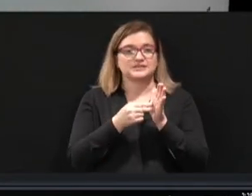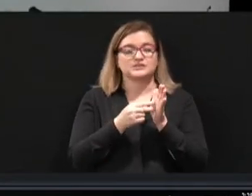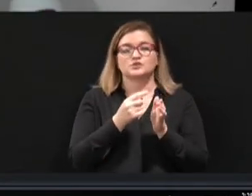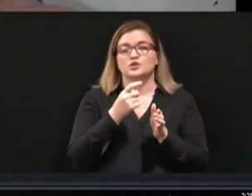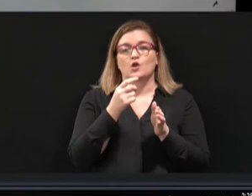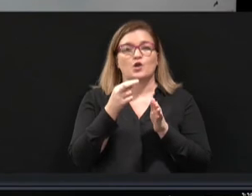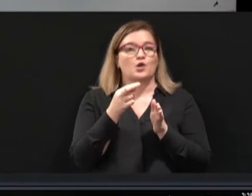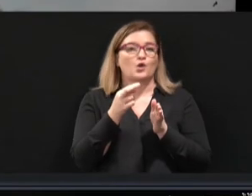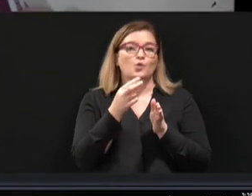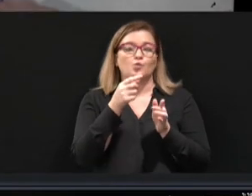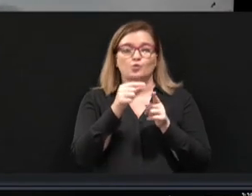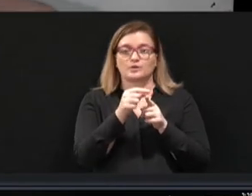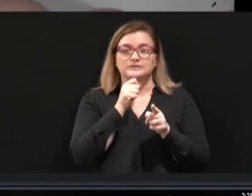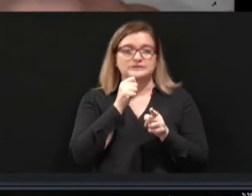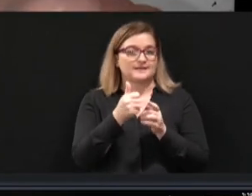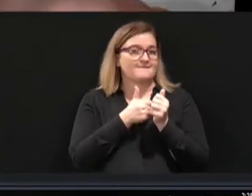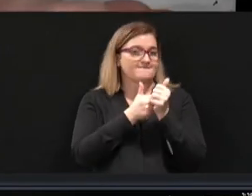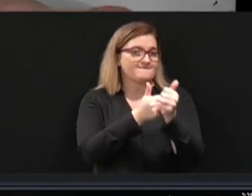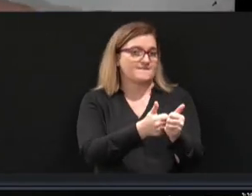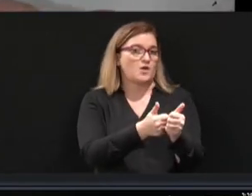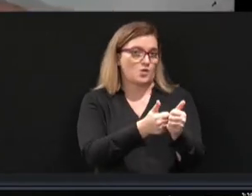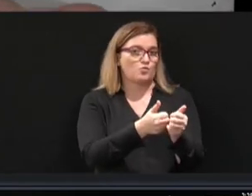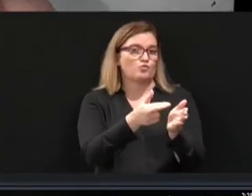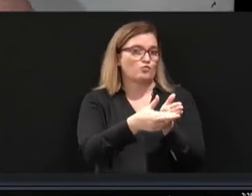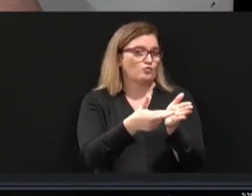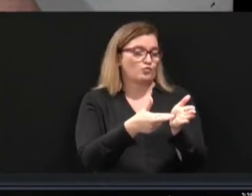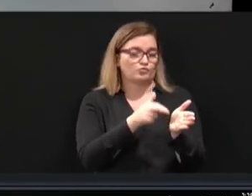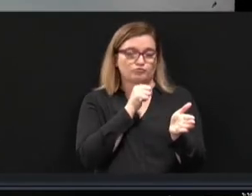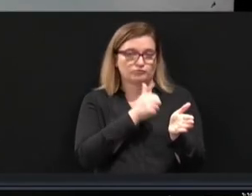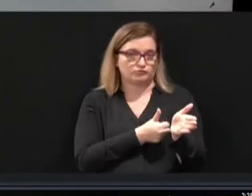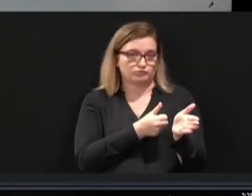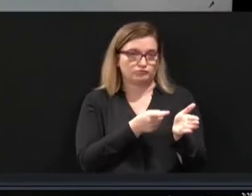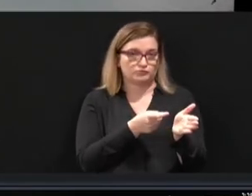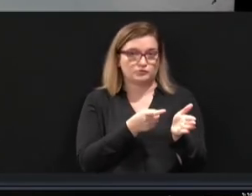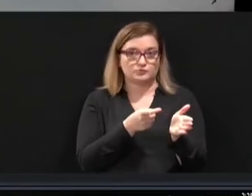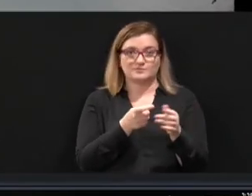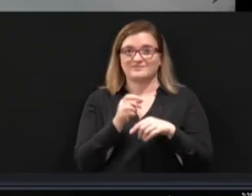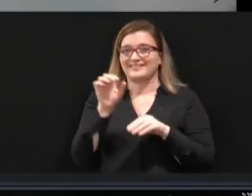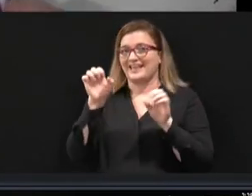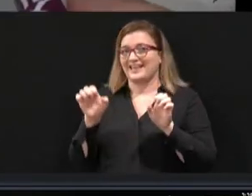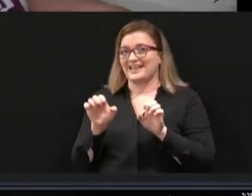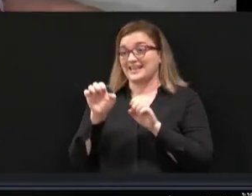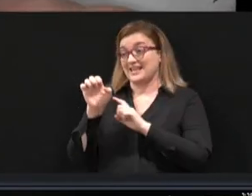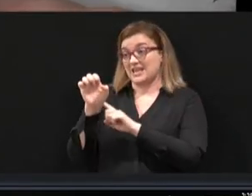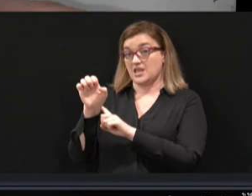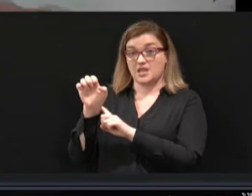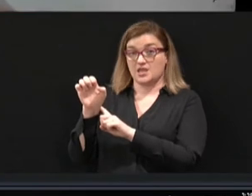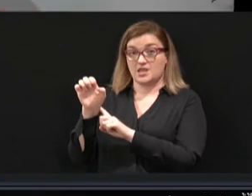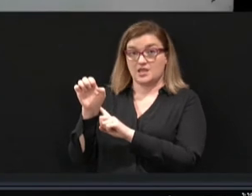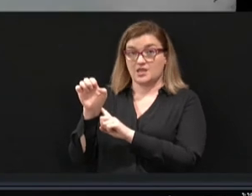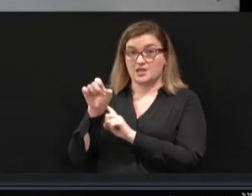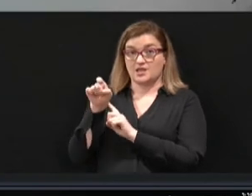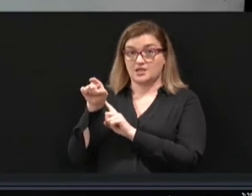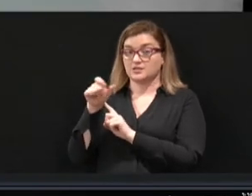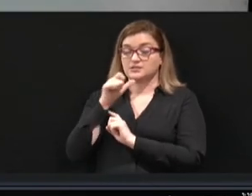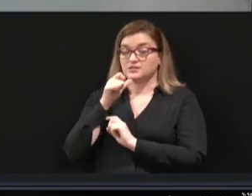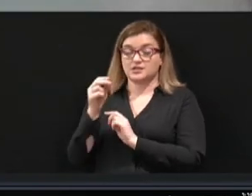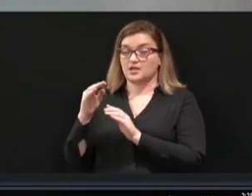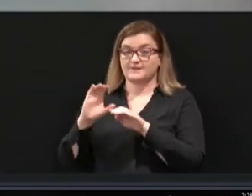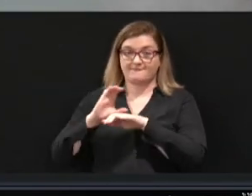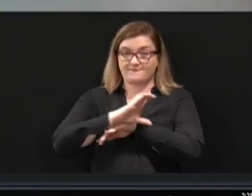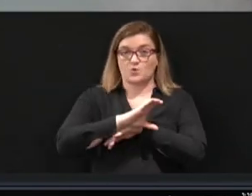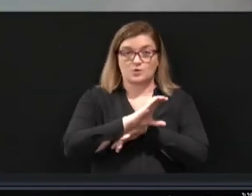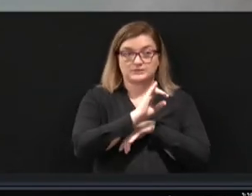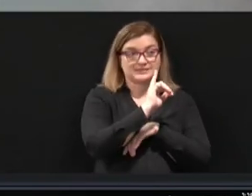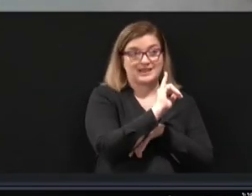rules. That magic E is not on there to make the I say I. So if you want to mark